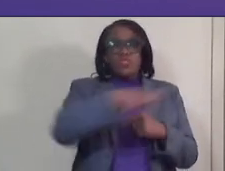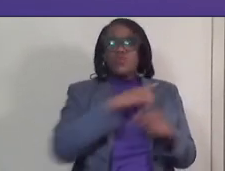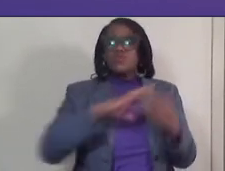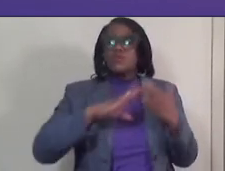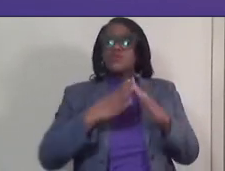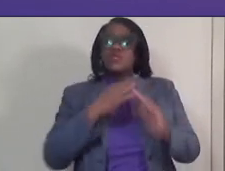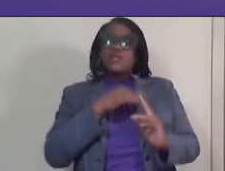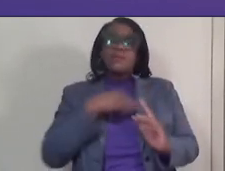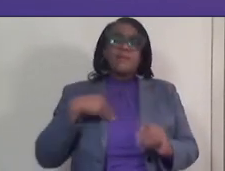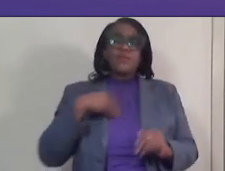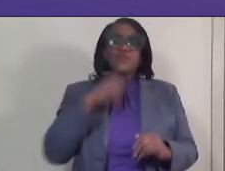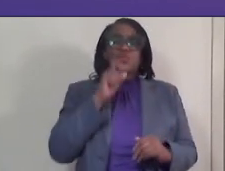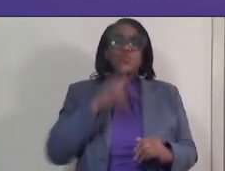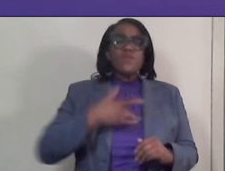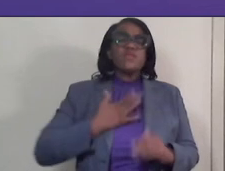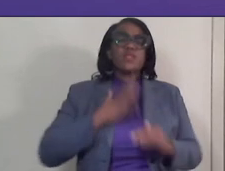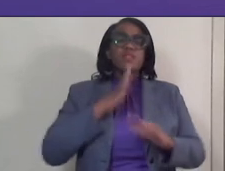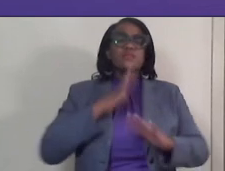and